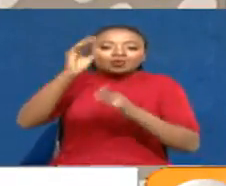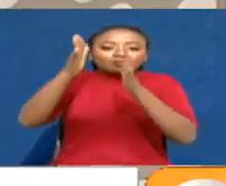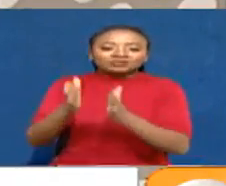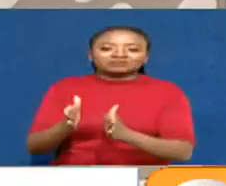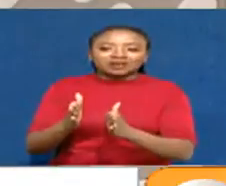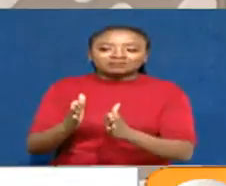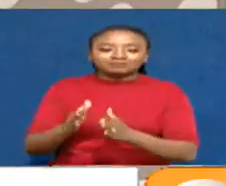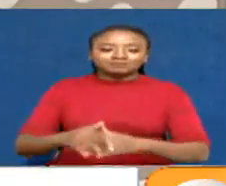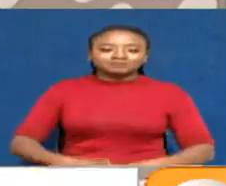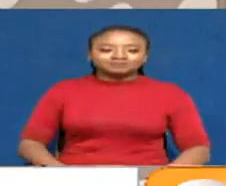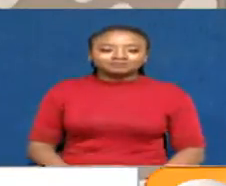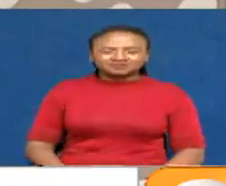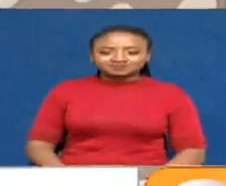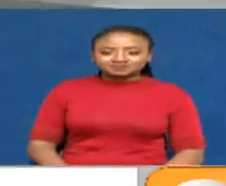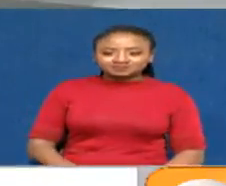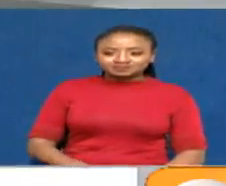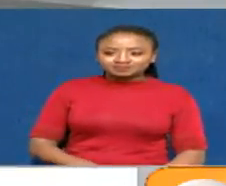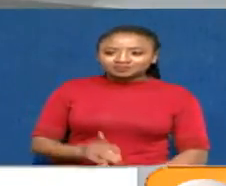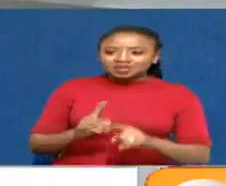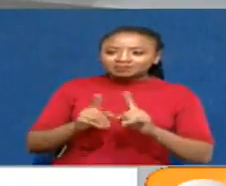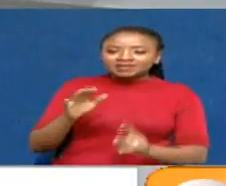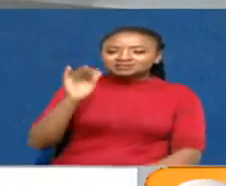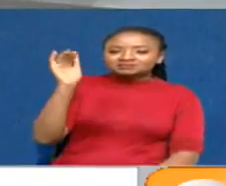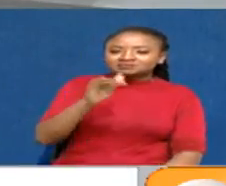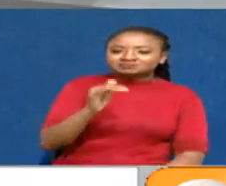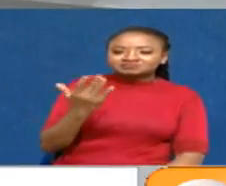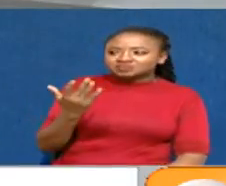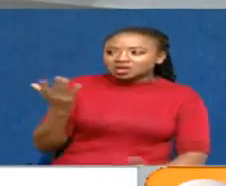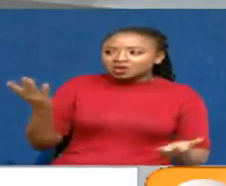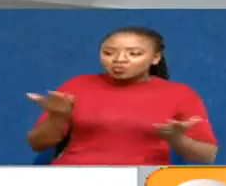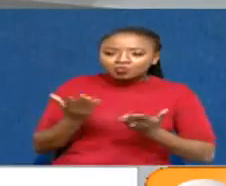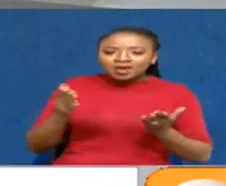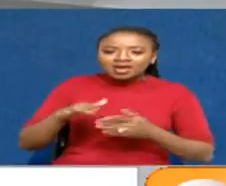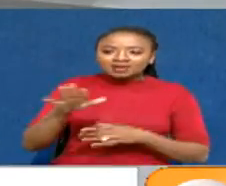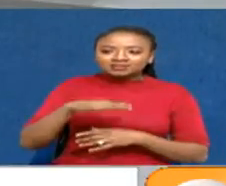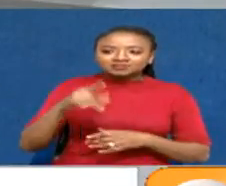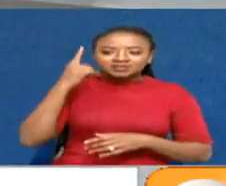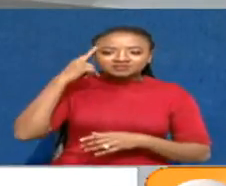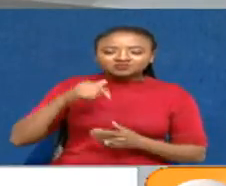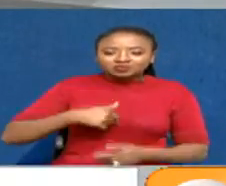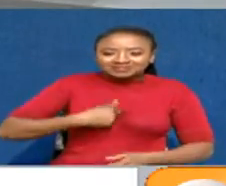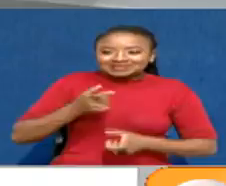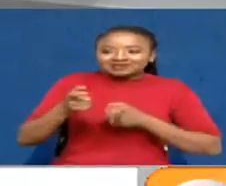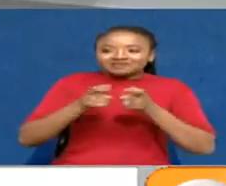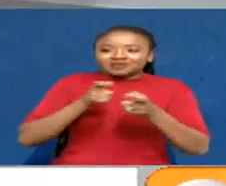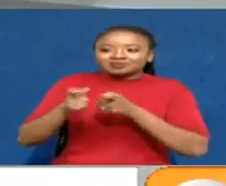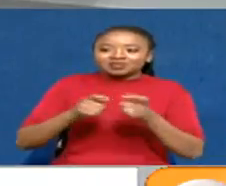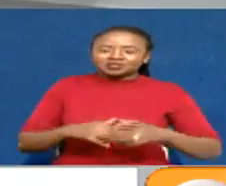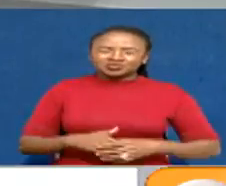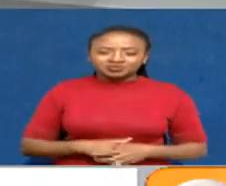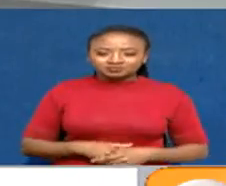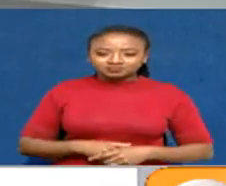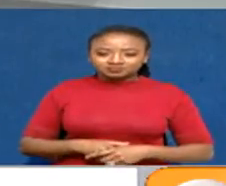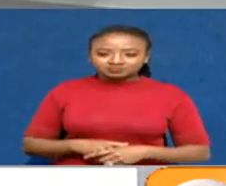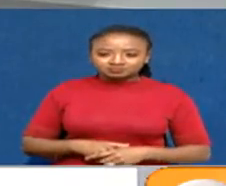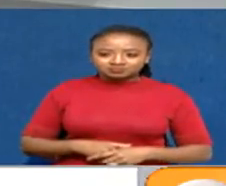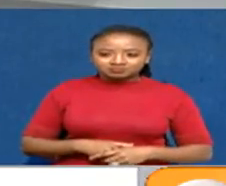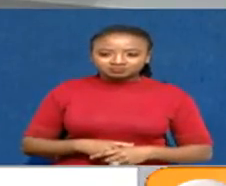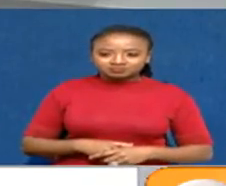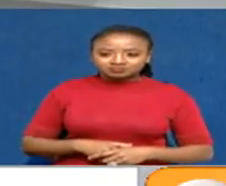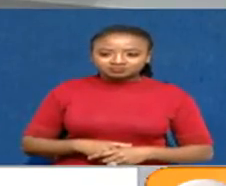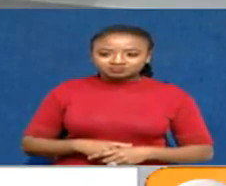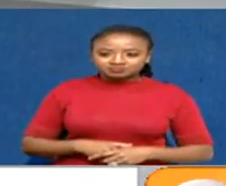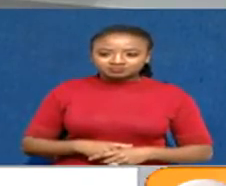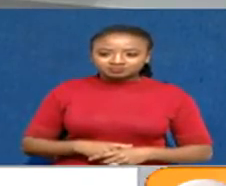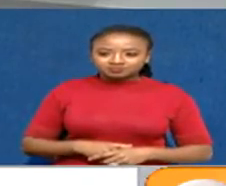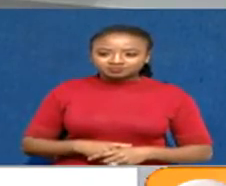central bank. Okay. Yes. Ivan, where is the space for self-regulation in this whole quagmire that we're dealing with? Actually, I